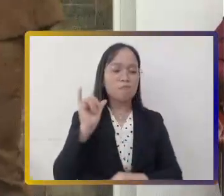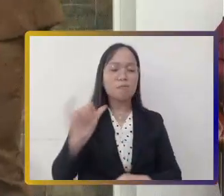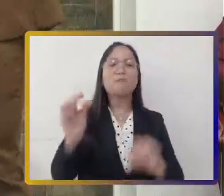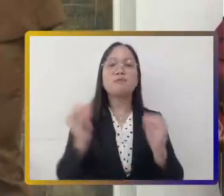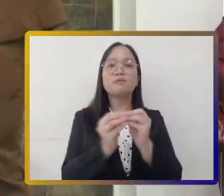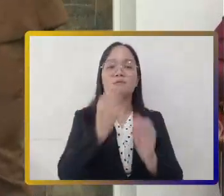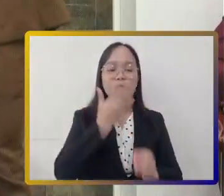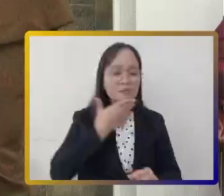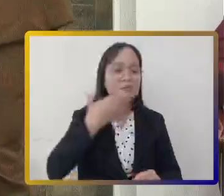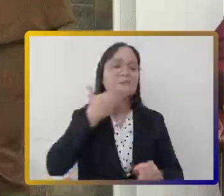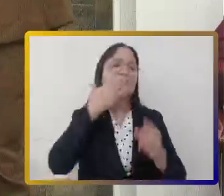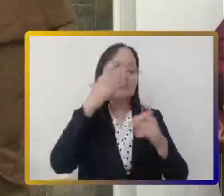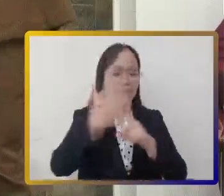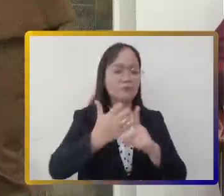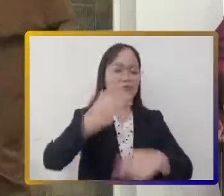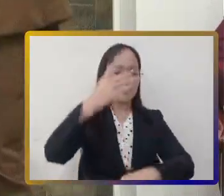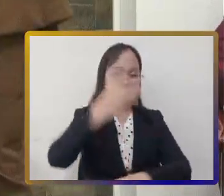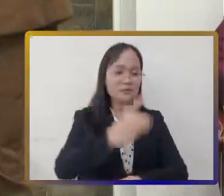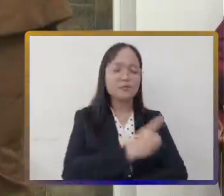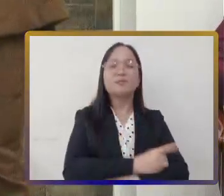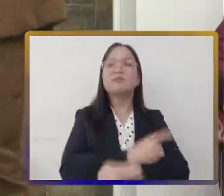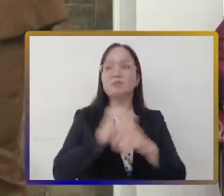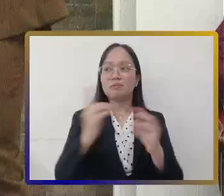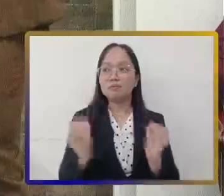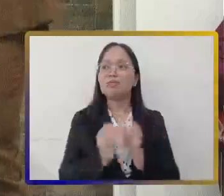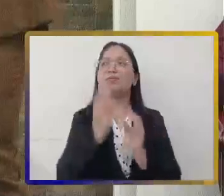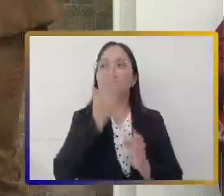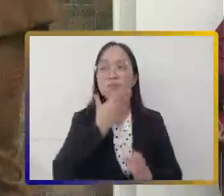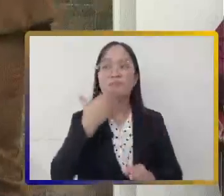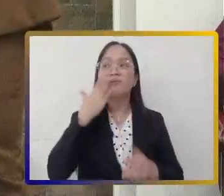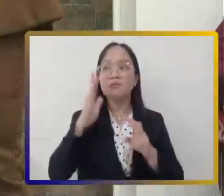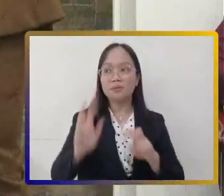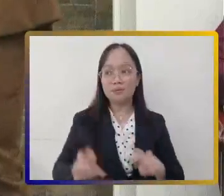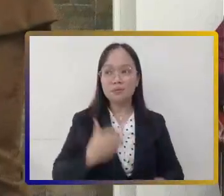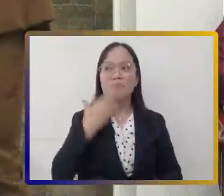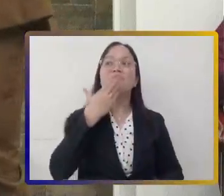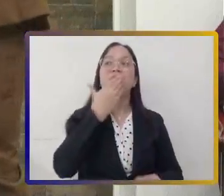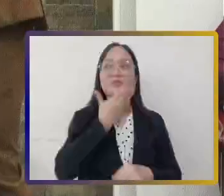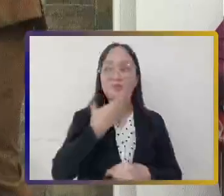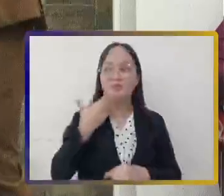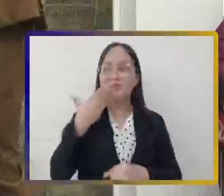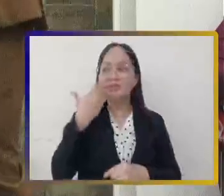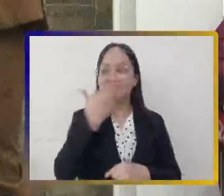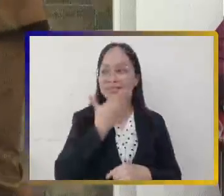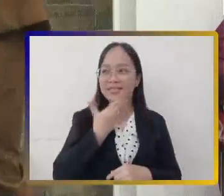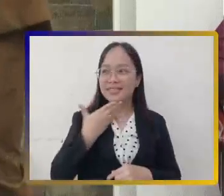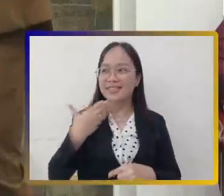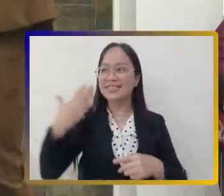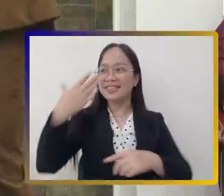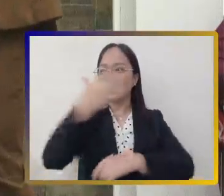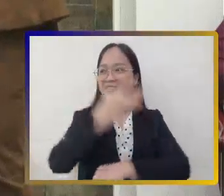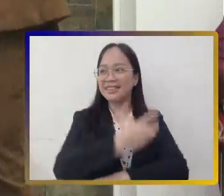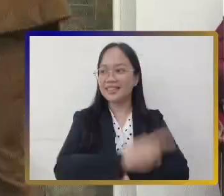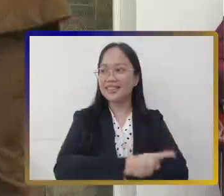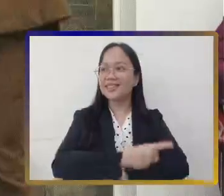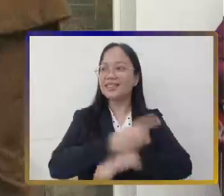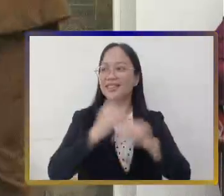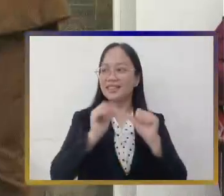Sweeter gets the journey every day. It gets sweeter, sweeter, sweeter as the day.